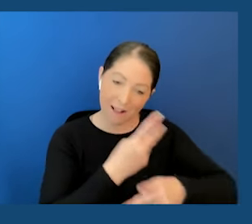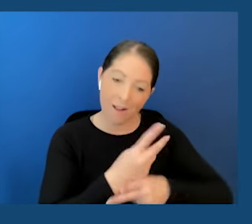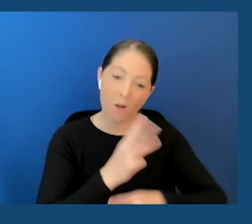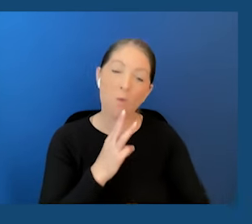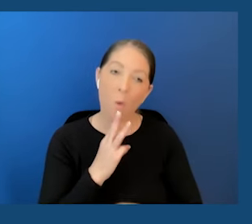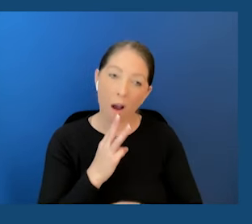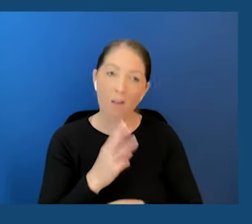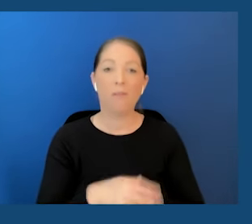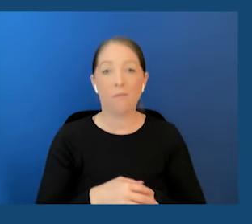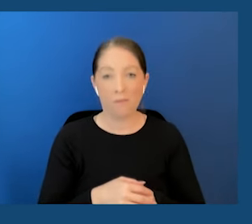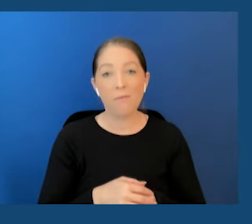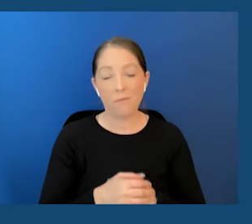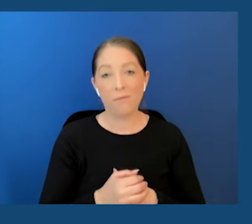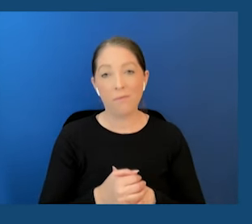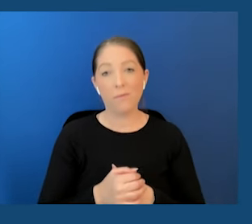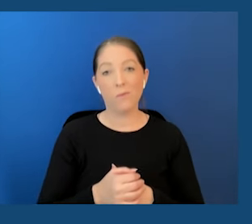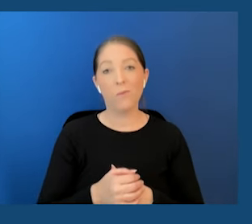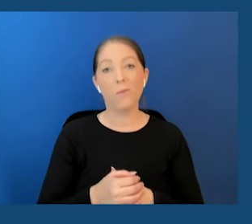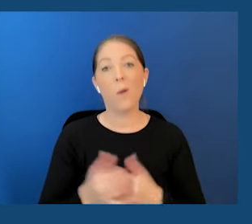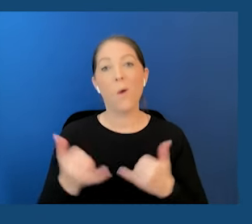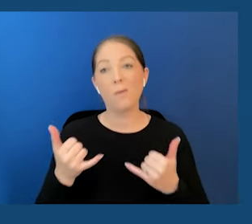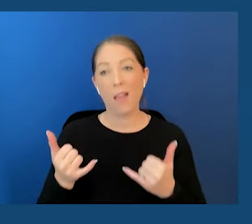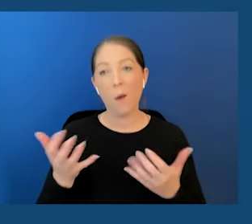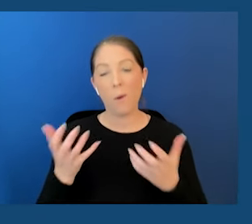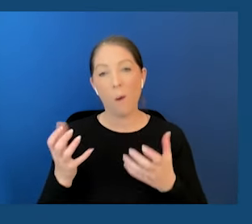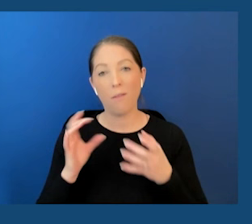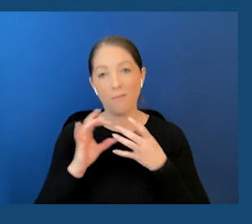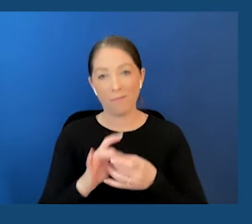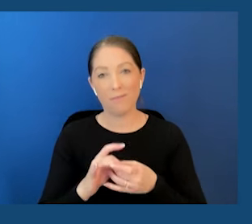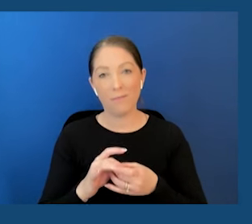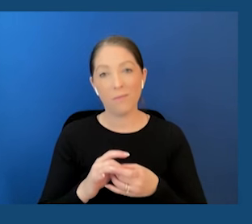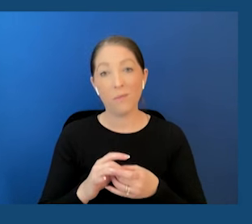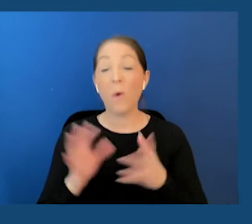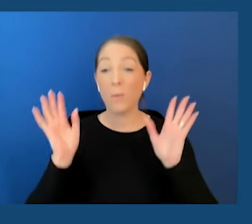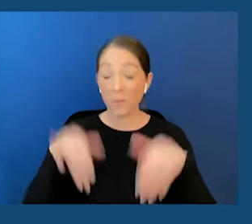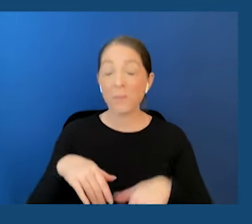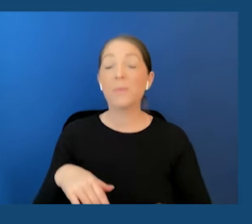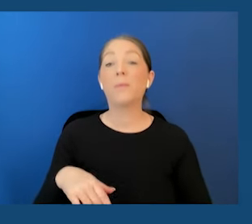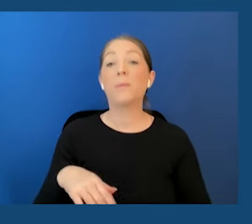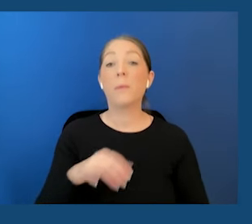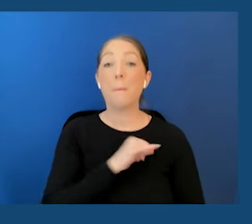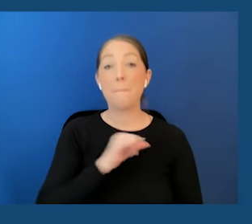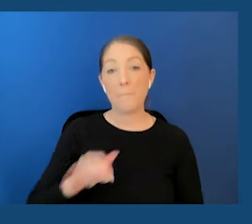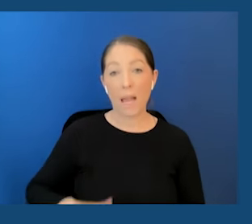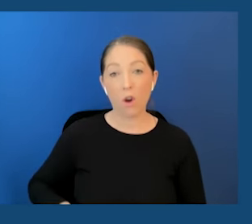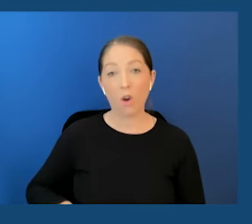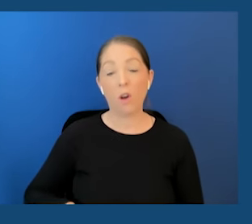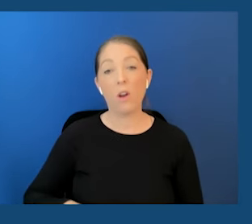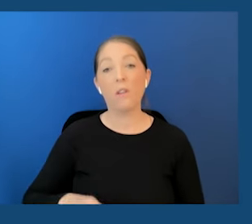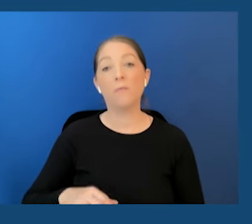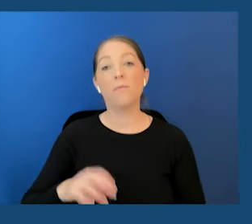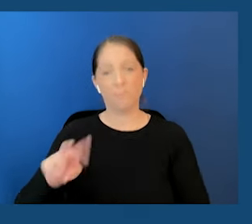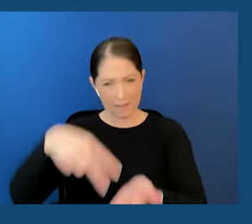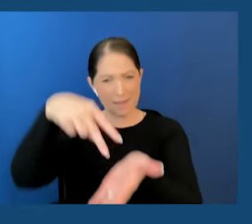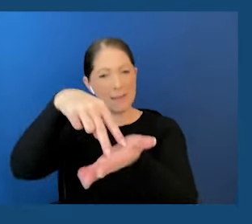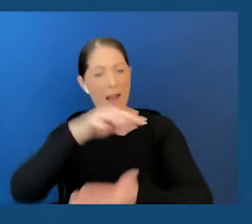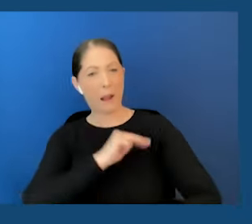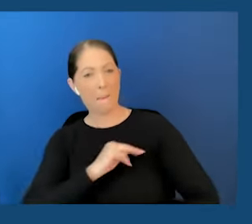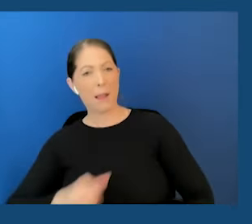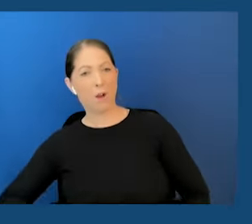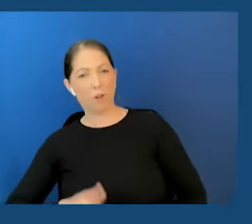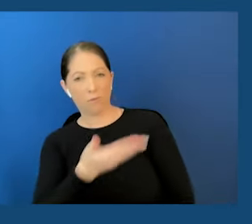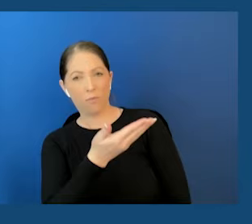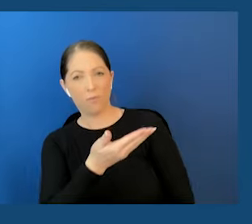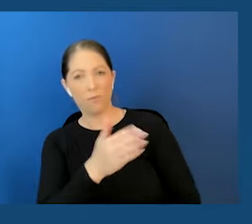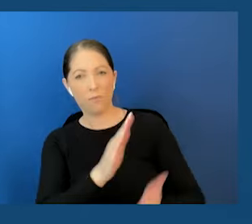those connections. So Mayor, I want to thank you. Stand up, Mayor Joseph